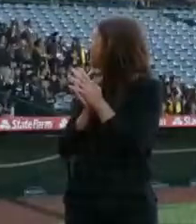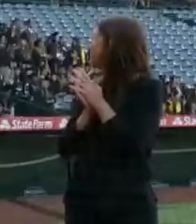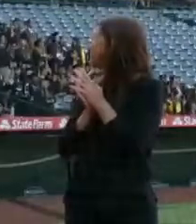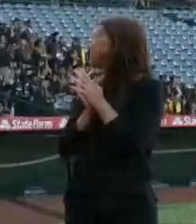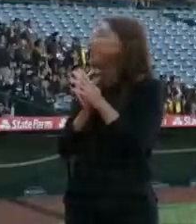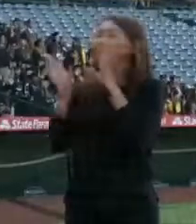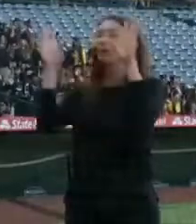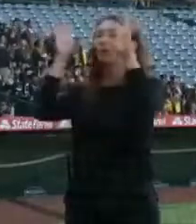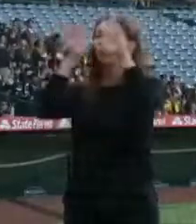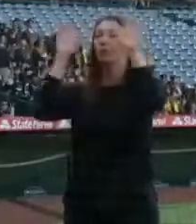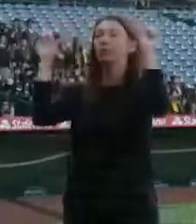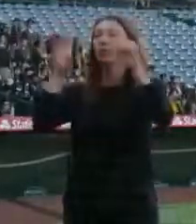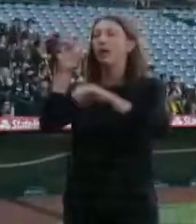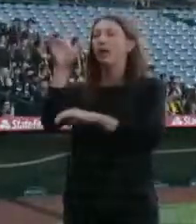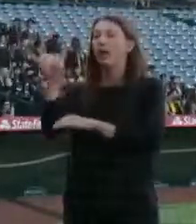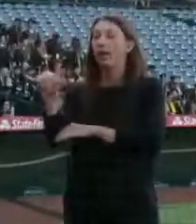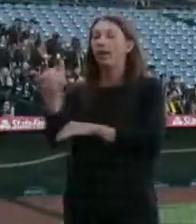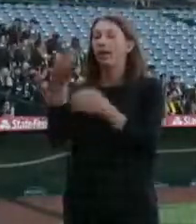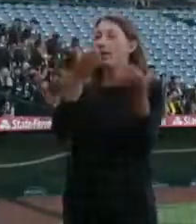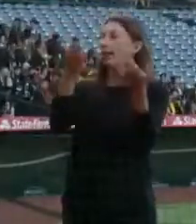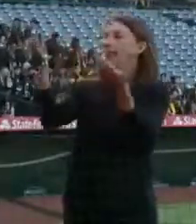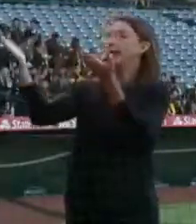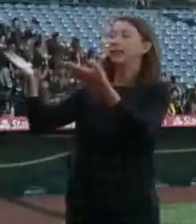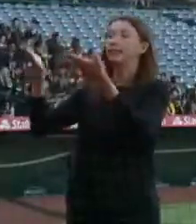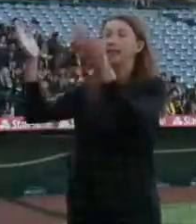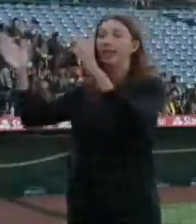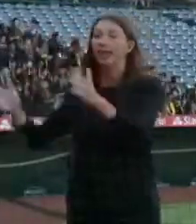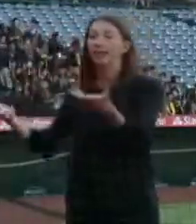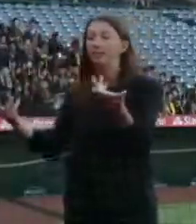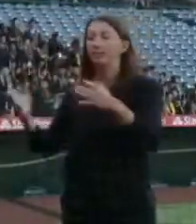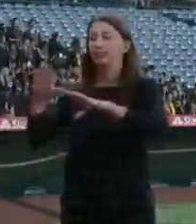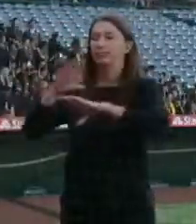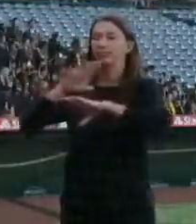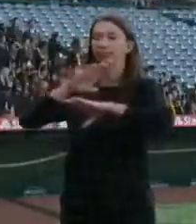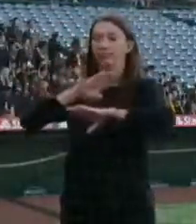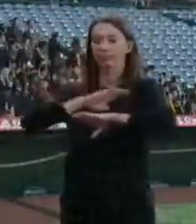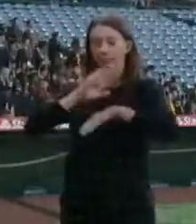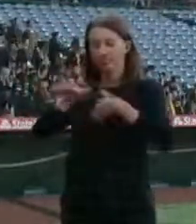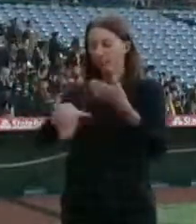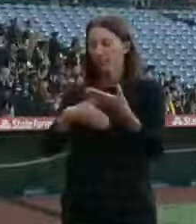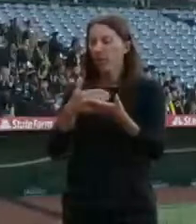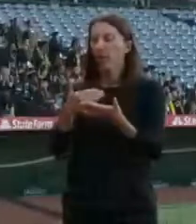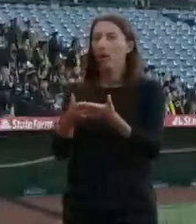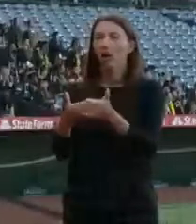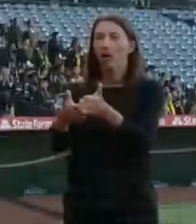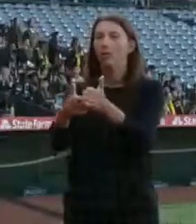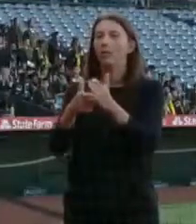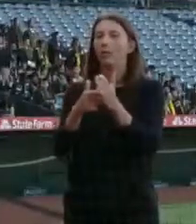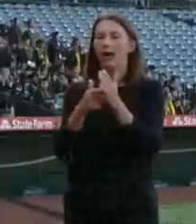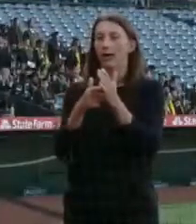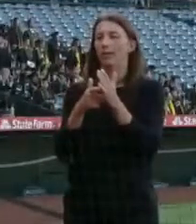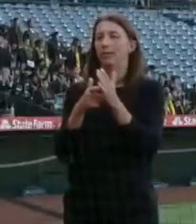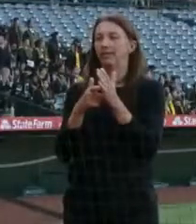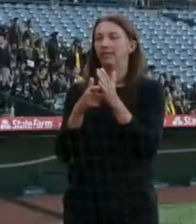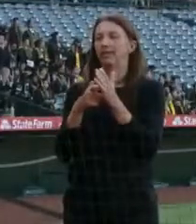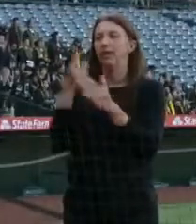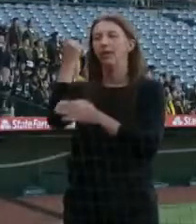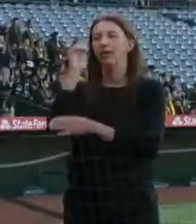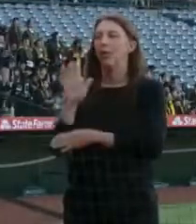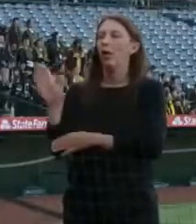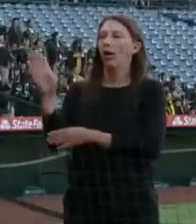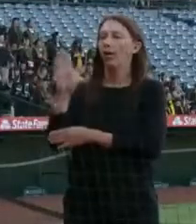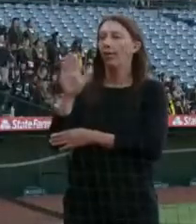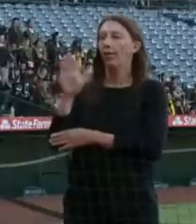President Connolly, these candidates have satisfactorily completed all of the requirements for their